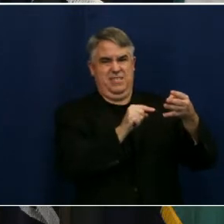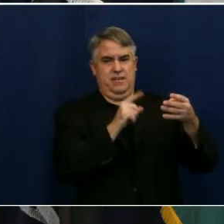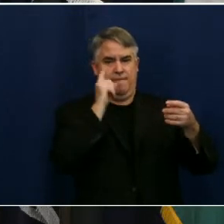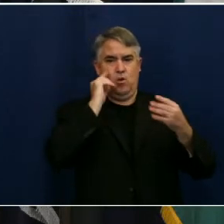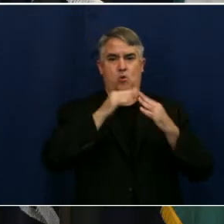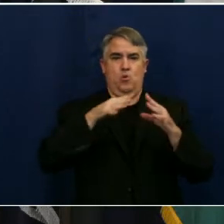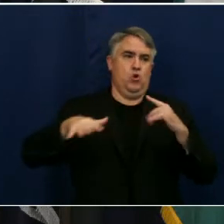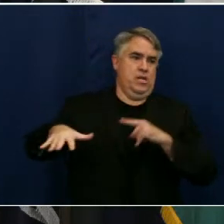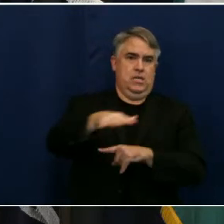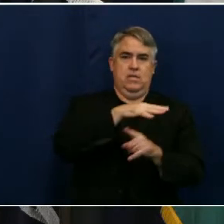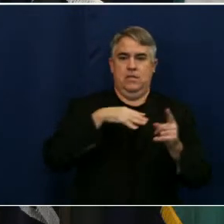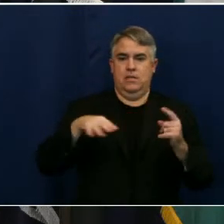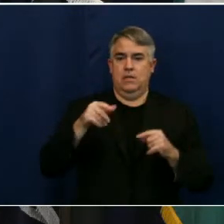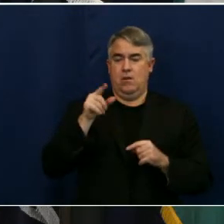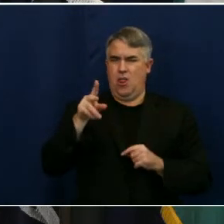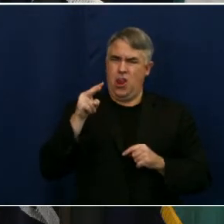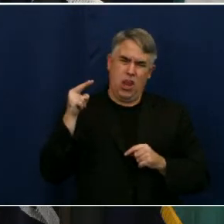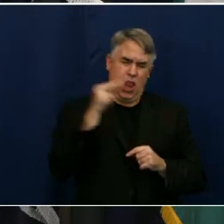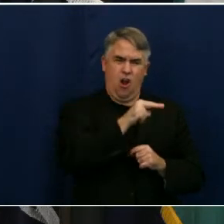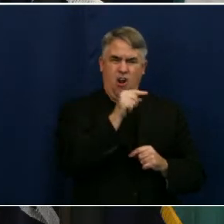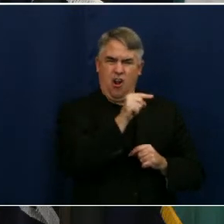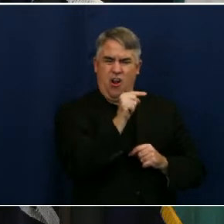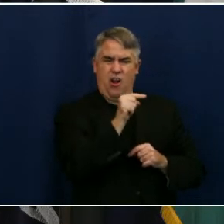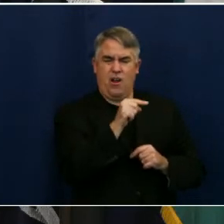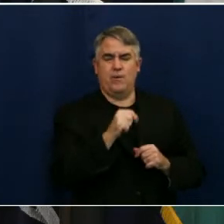go to, if you go to the